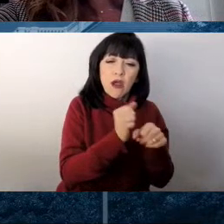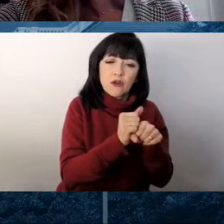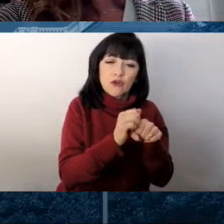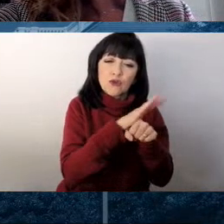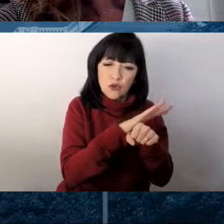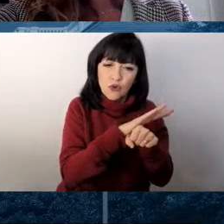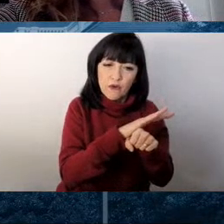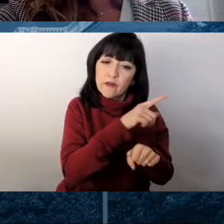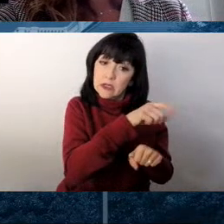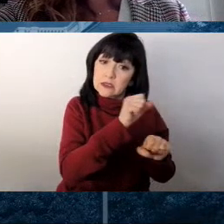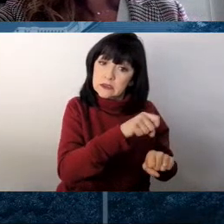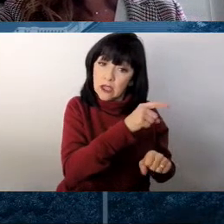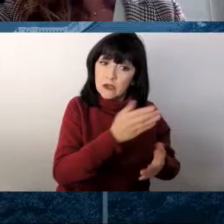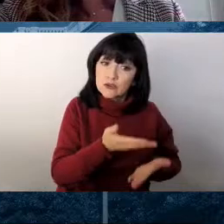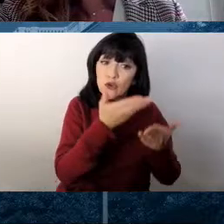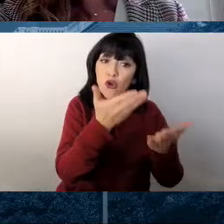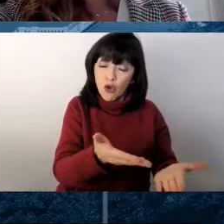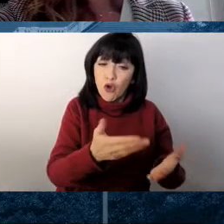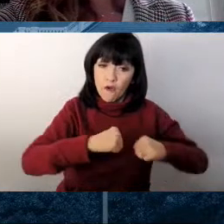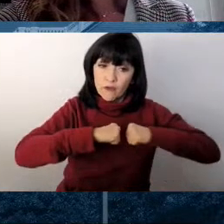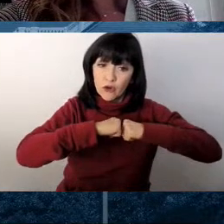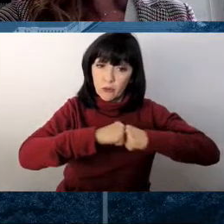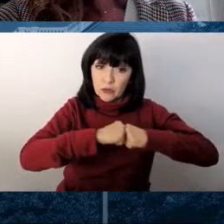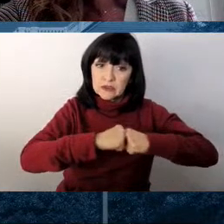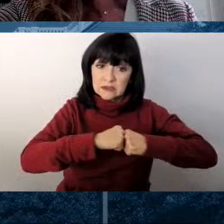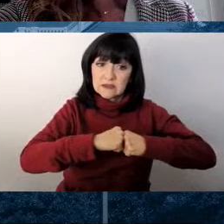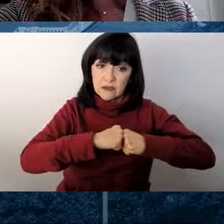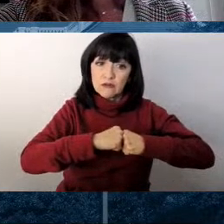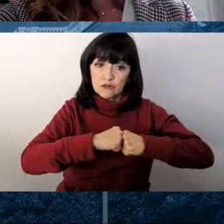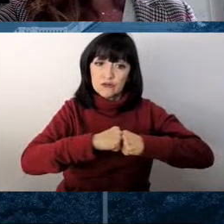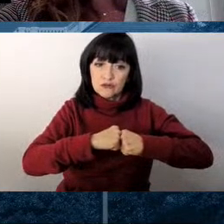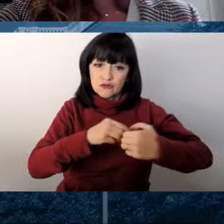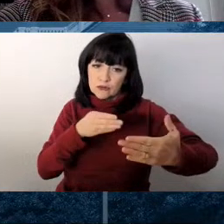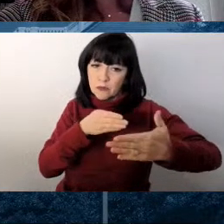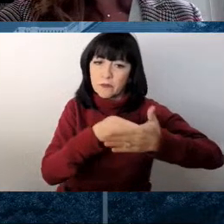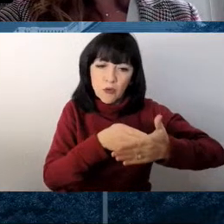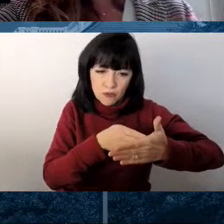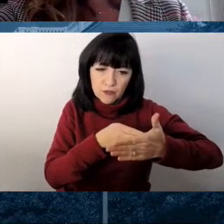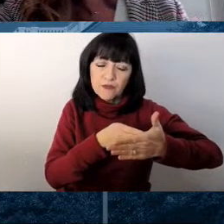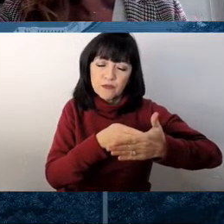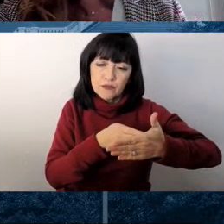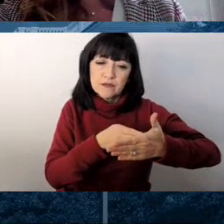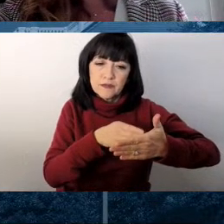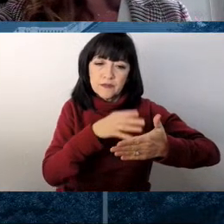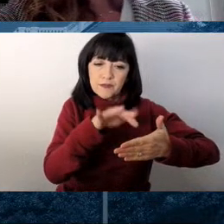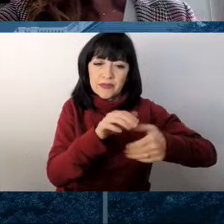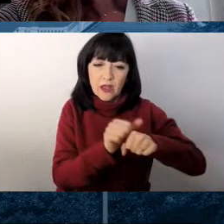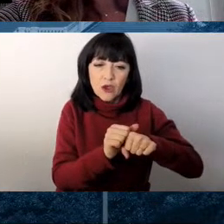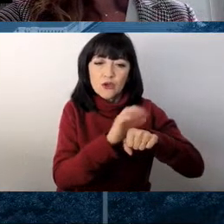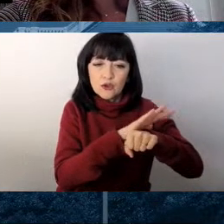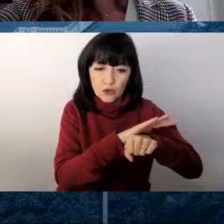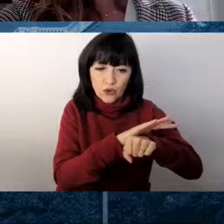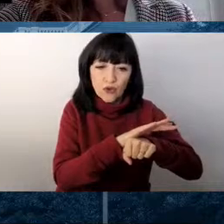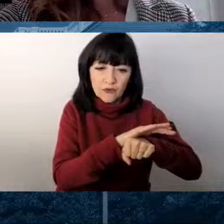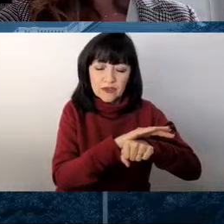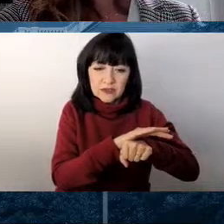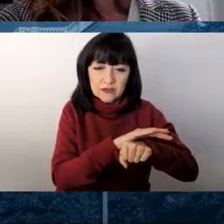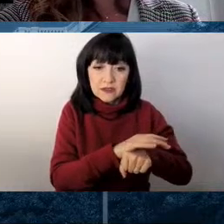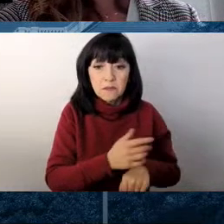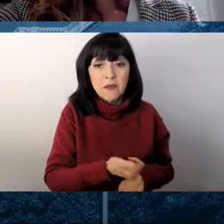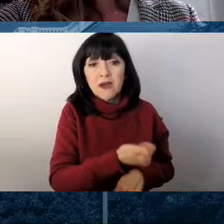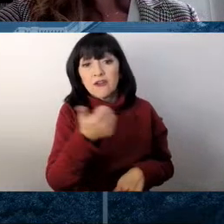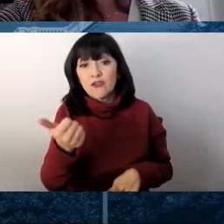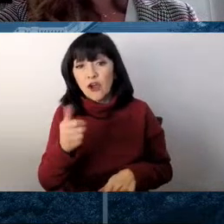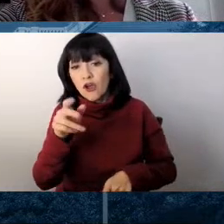offered more protection against the infection. We're seeing that less the case for people fully